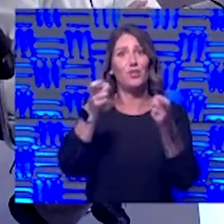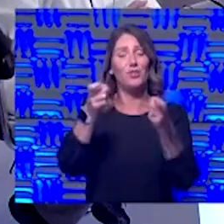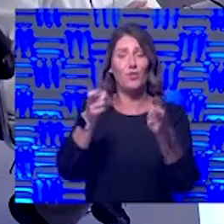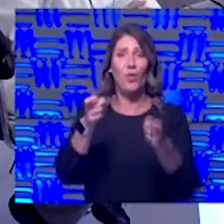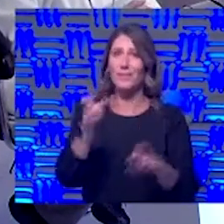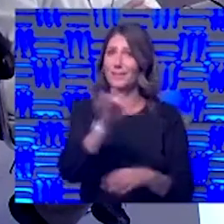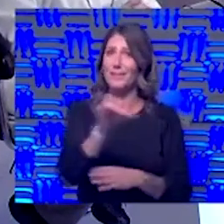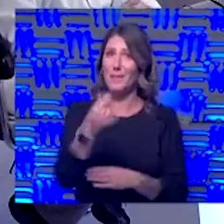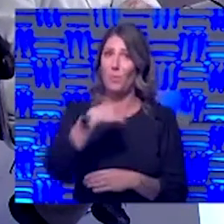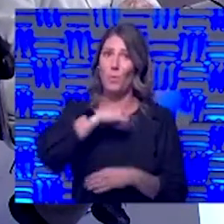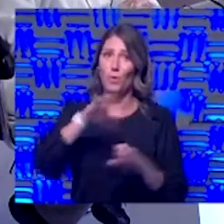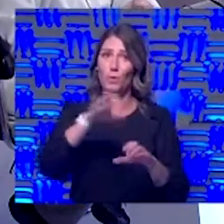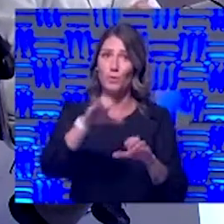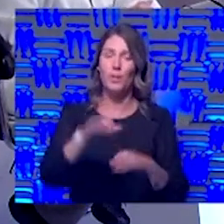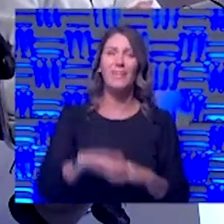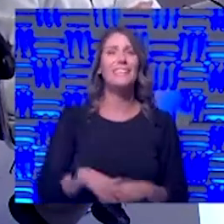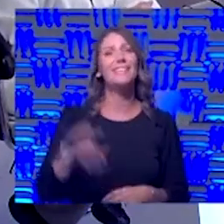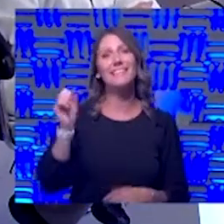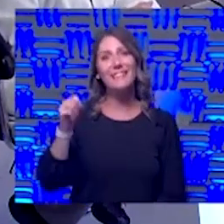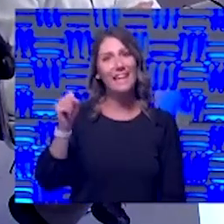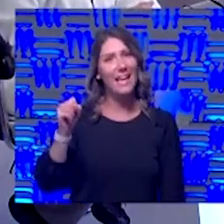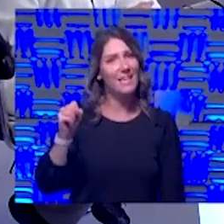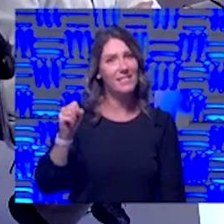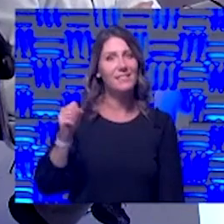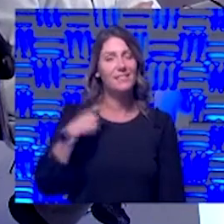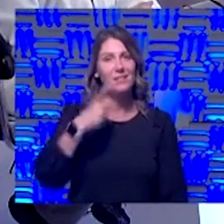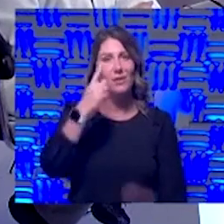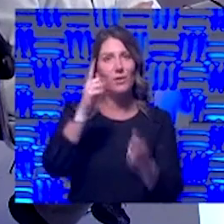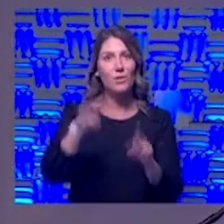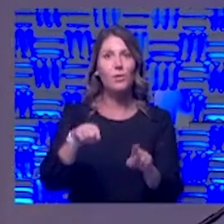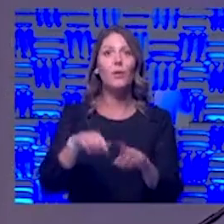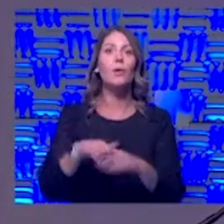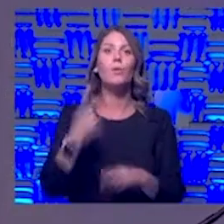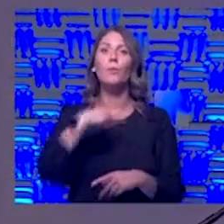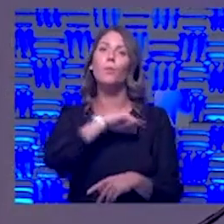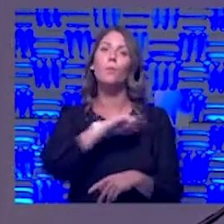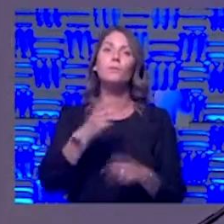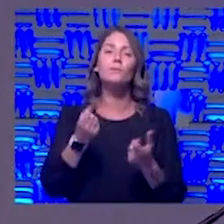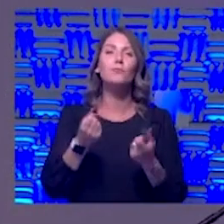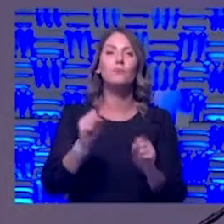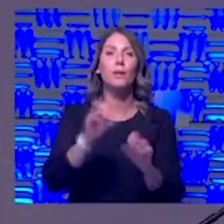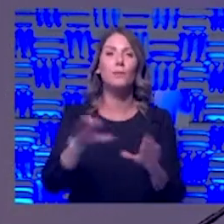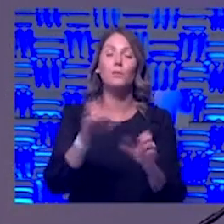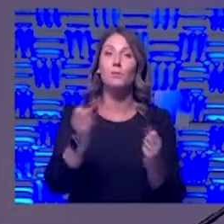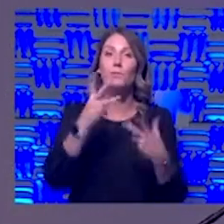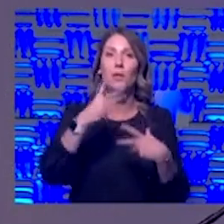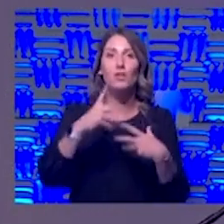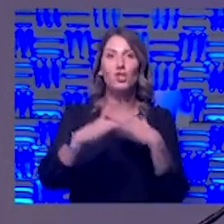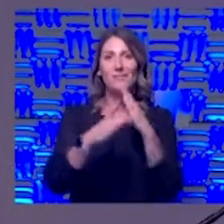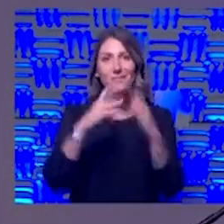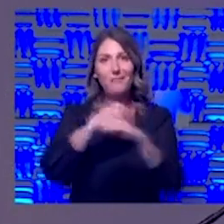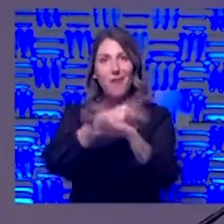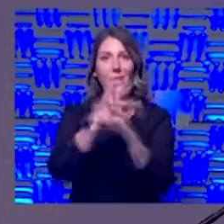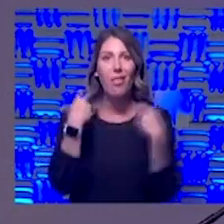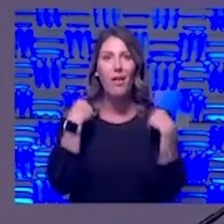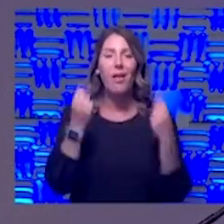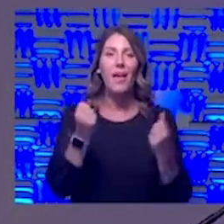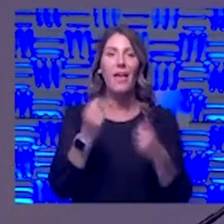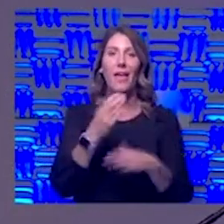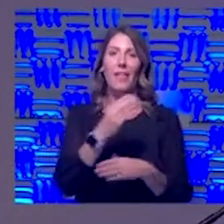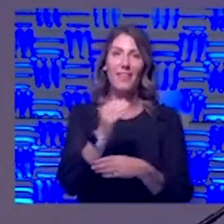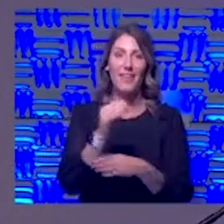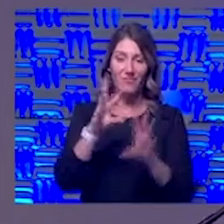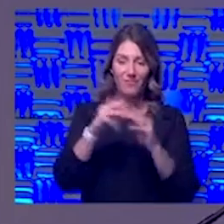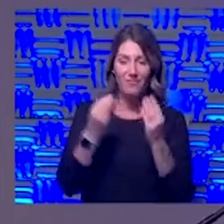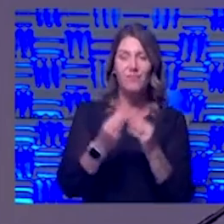Yeah, 100%. So, you know, I think we've certainly tried to do as much by telehealth in family. You know, I do family